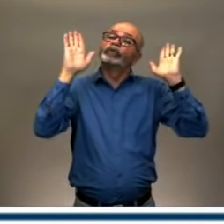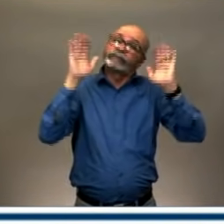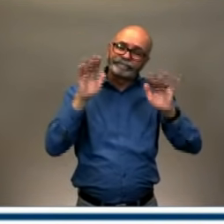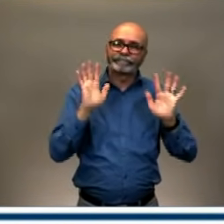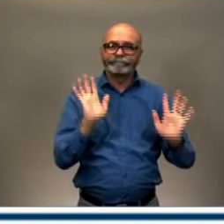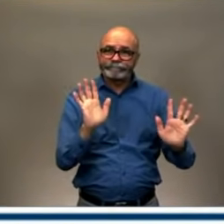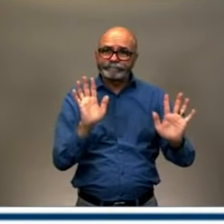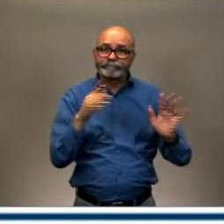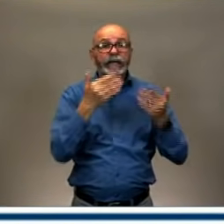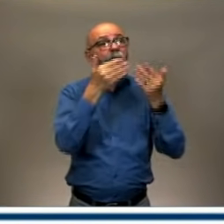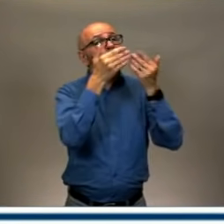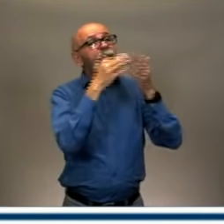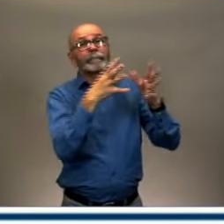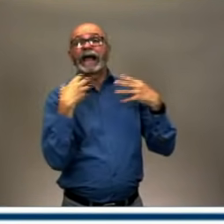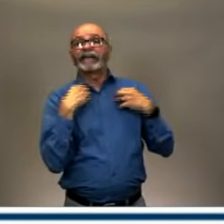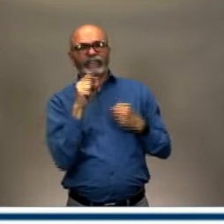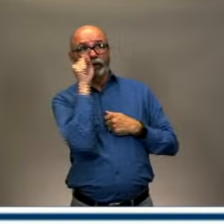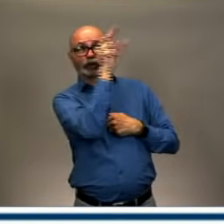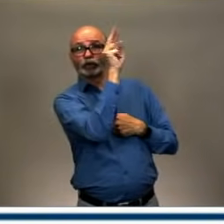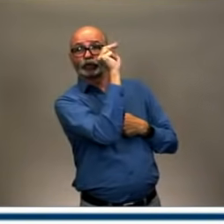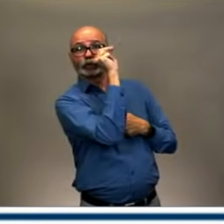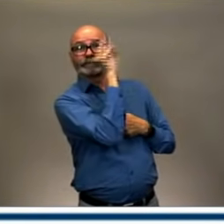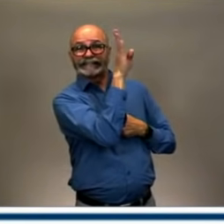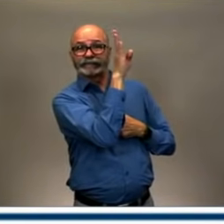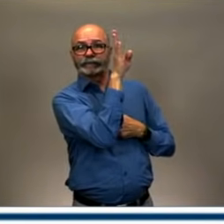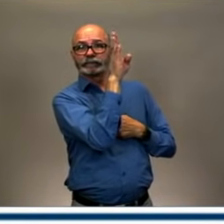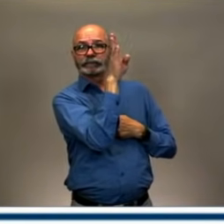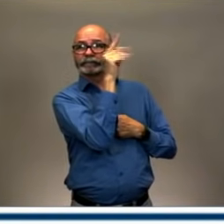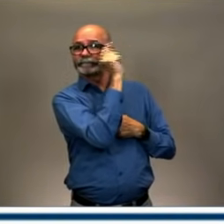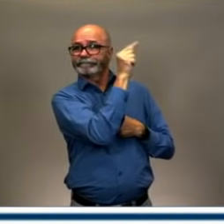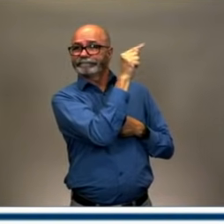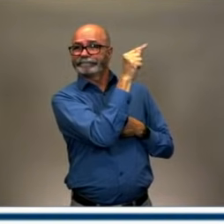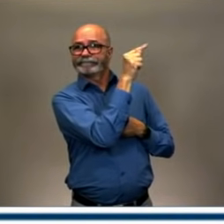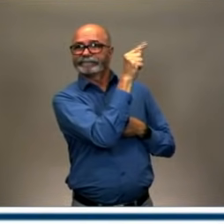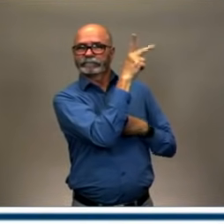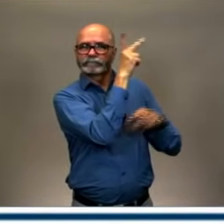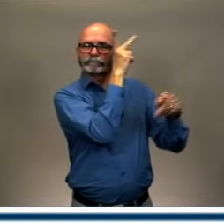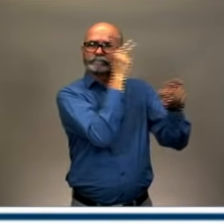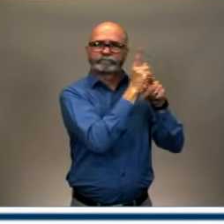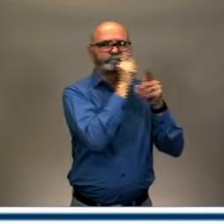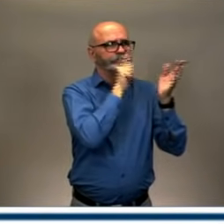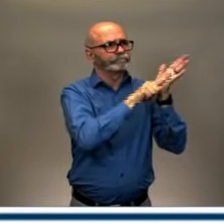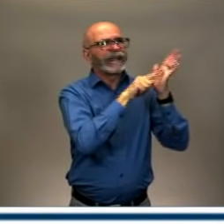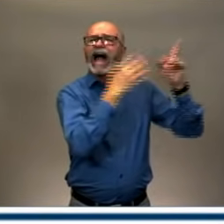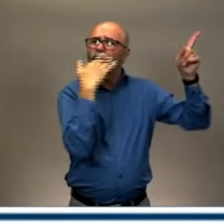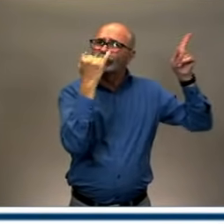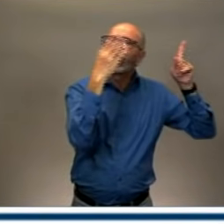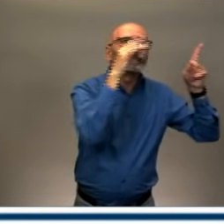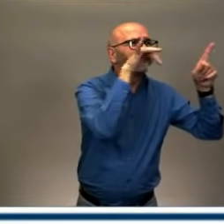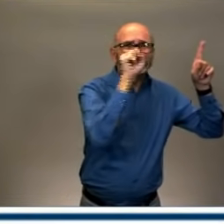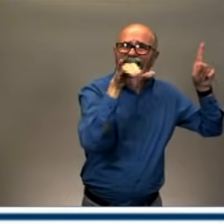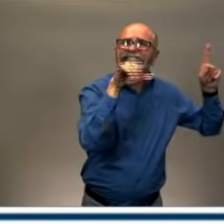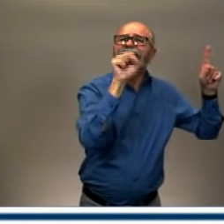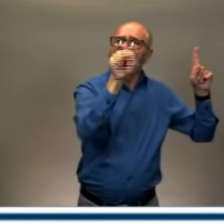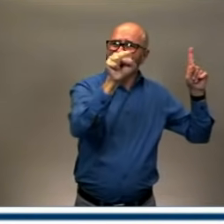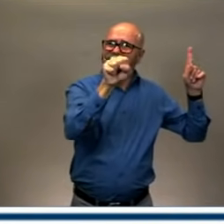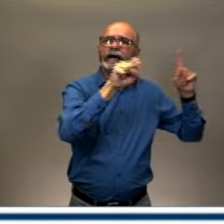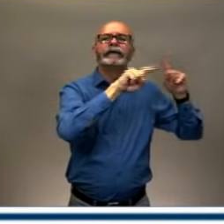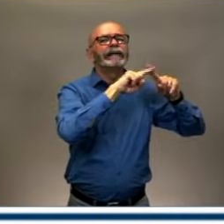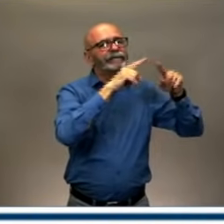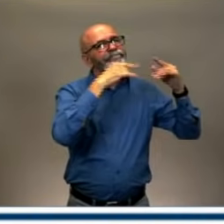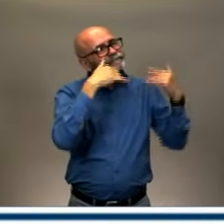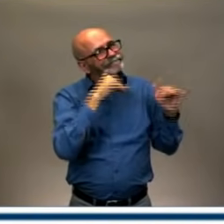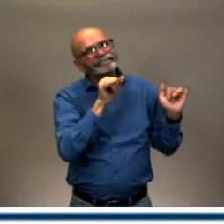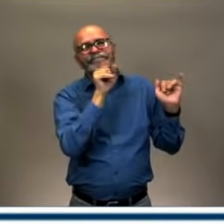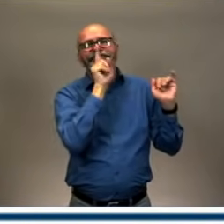Public Health in New Brunswick and the government of Brunswick continue to do the job they've been doing. A great job of whenever they've had an outbreak, they've contained it,